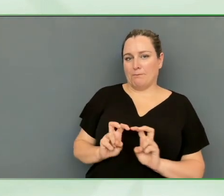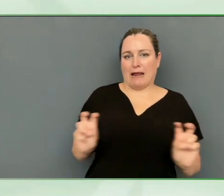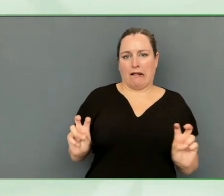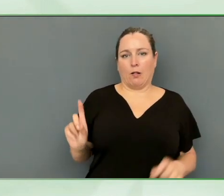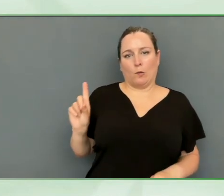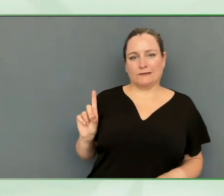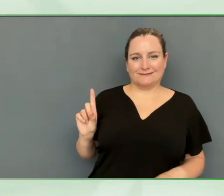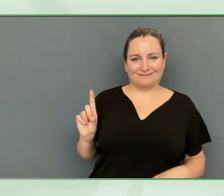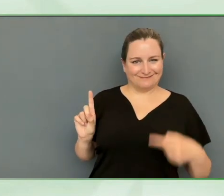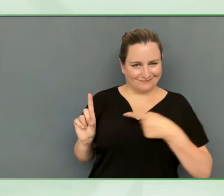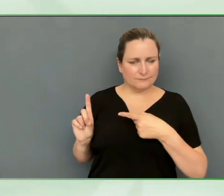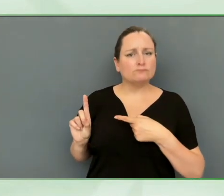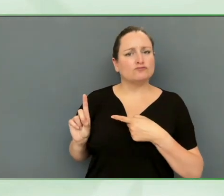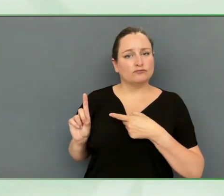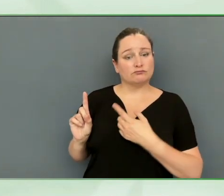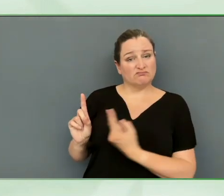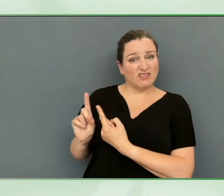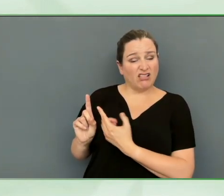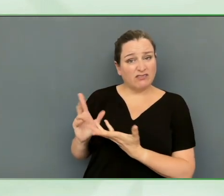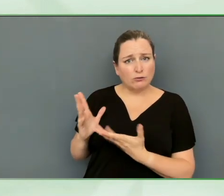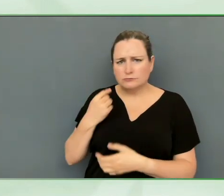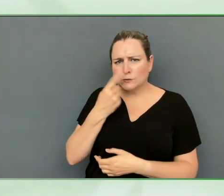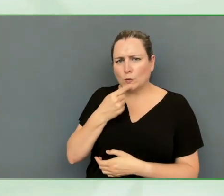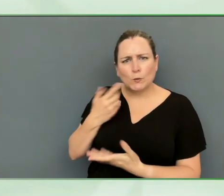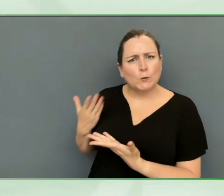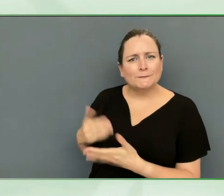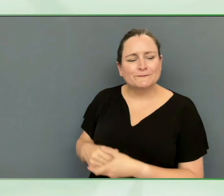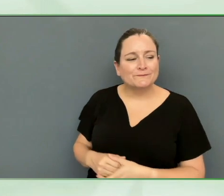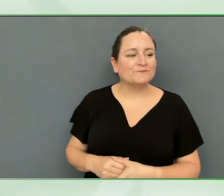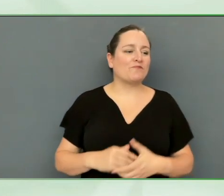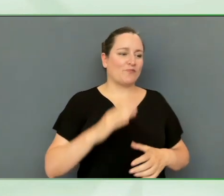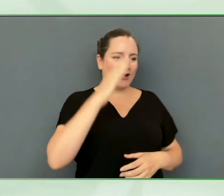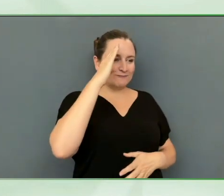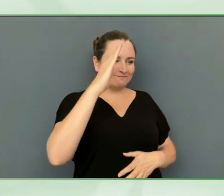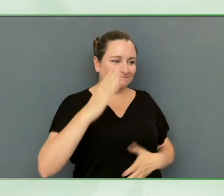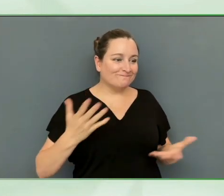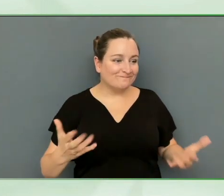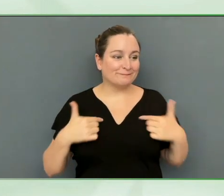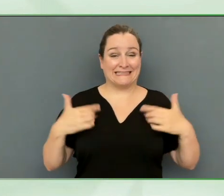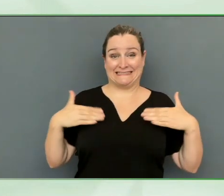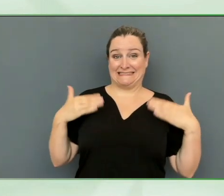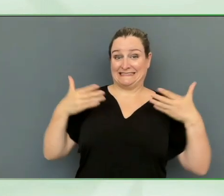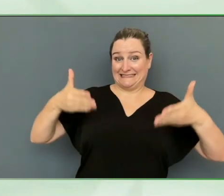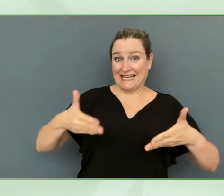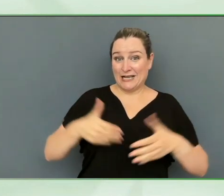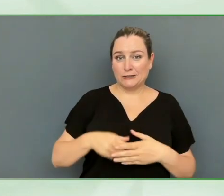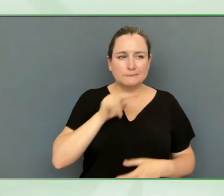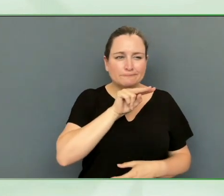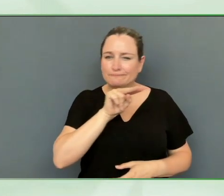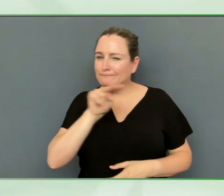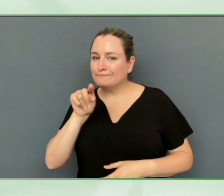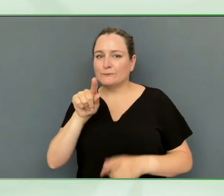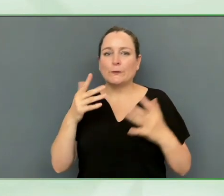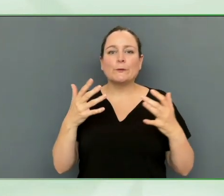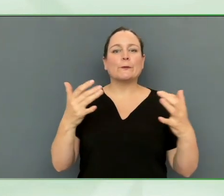does. Yeah, thank you very much, Sachin. It's great to be here. Great to see you all here in the audience. And before I start, I would